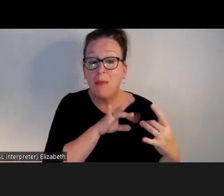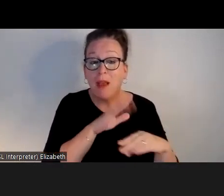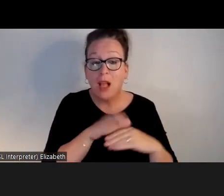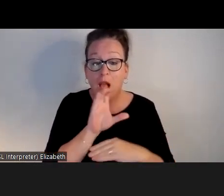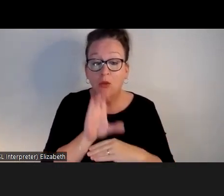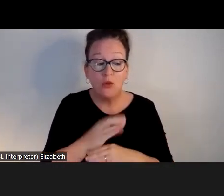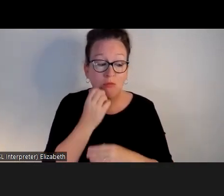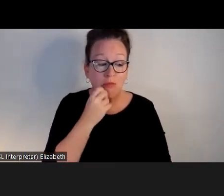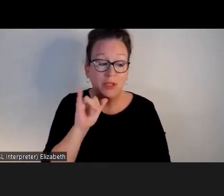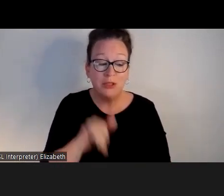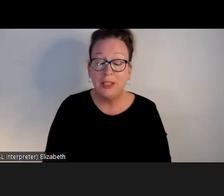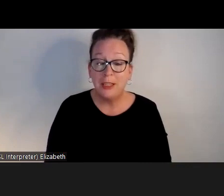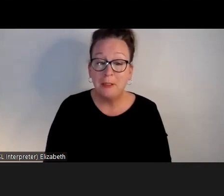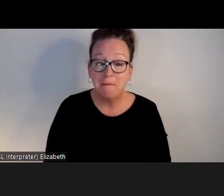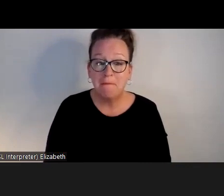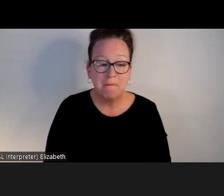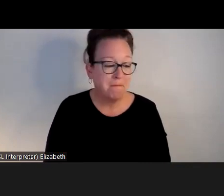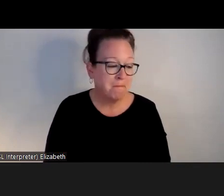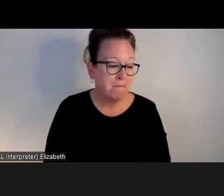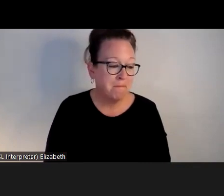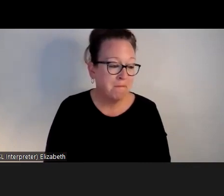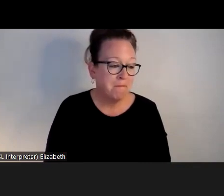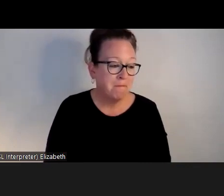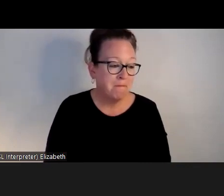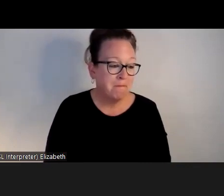the evaluation, that would be great.